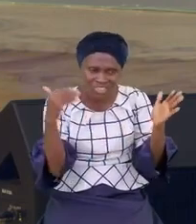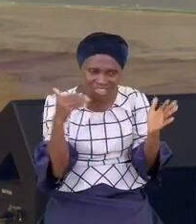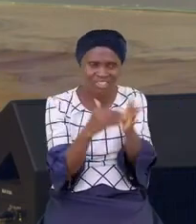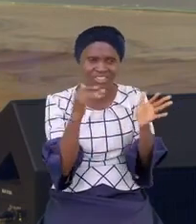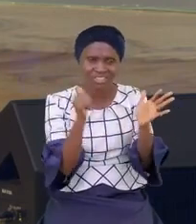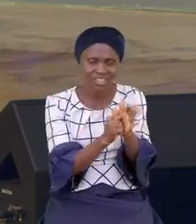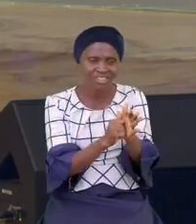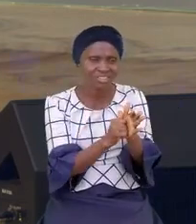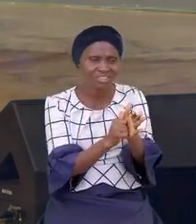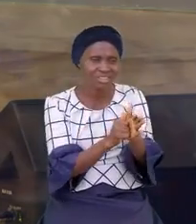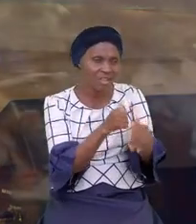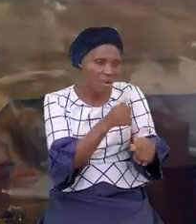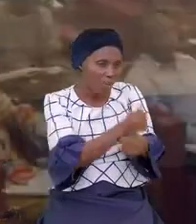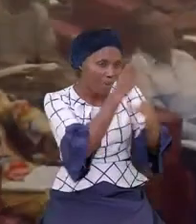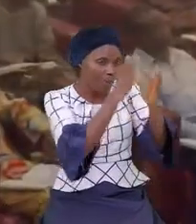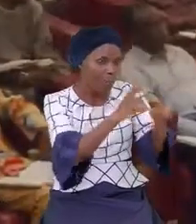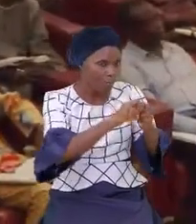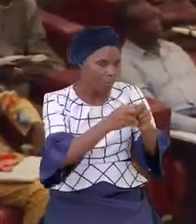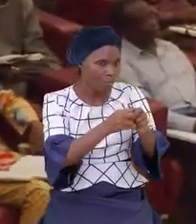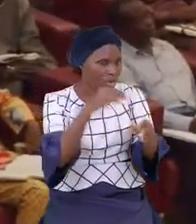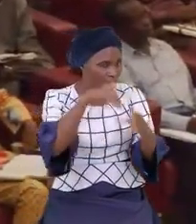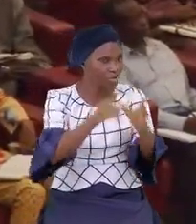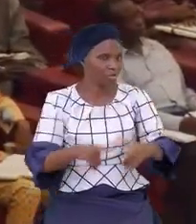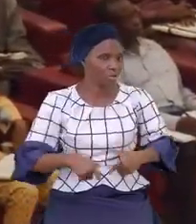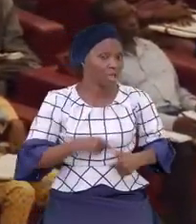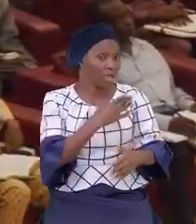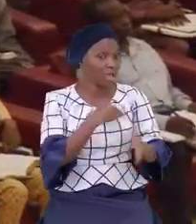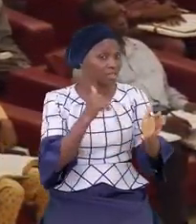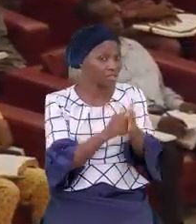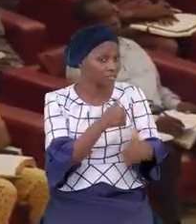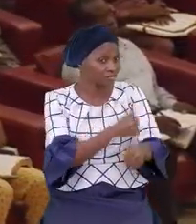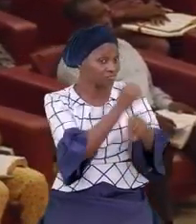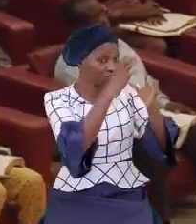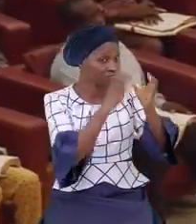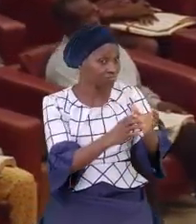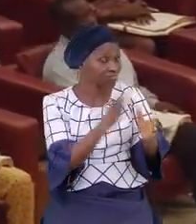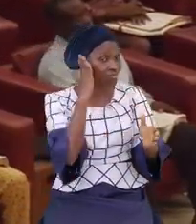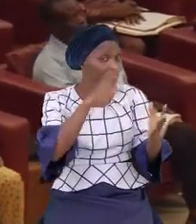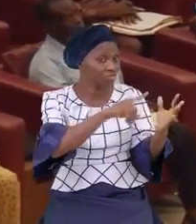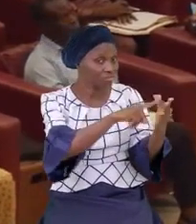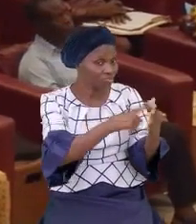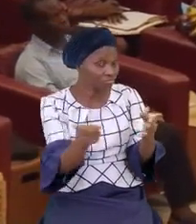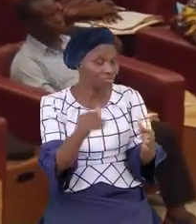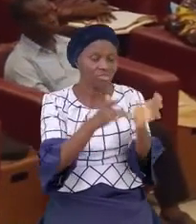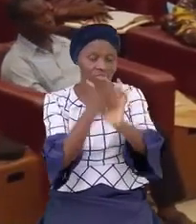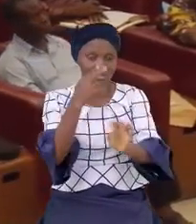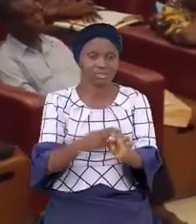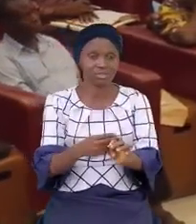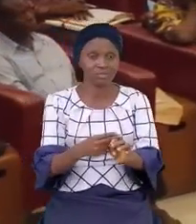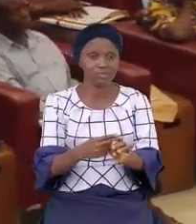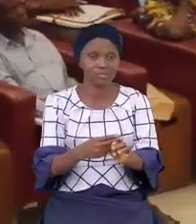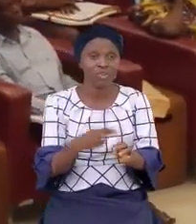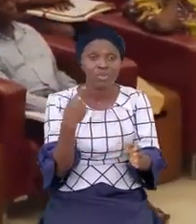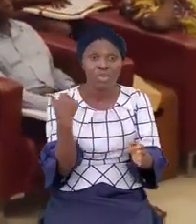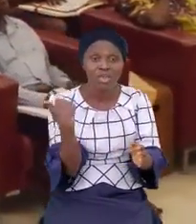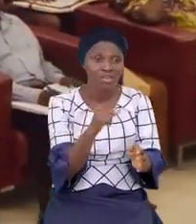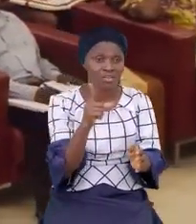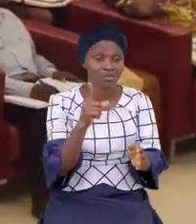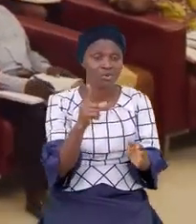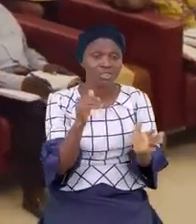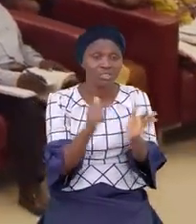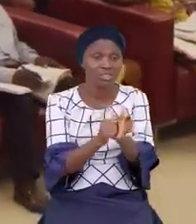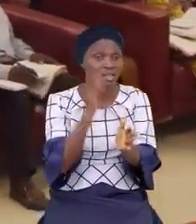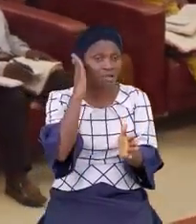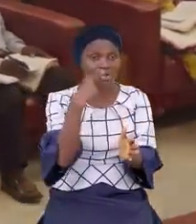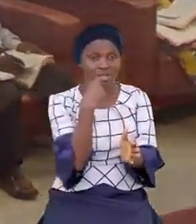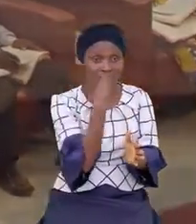life, that thing will move away. That whosoever shall say unto this mountain, be